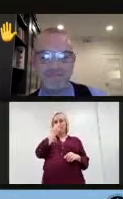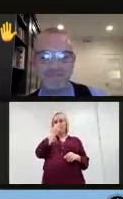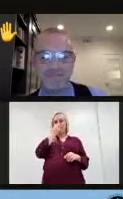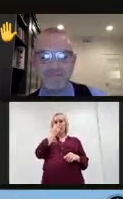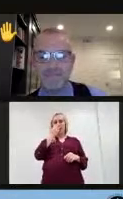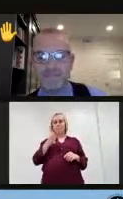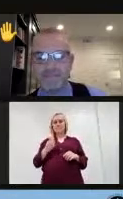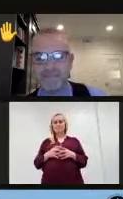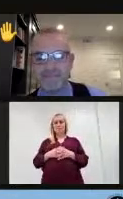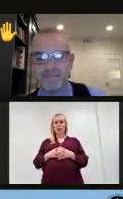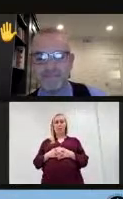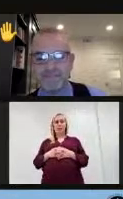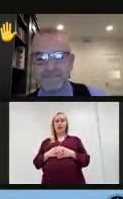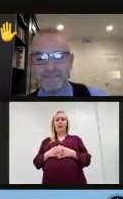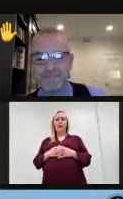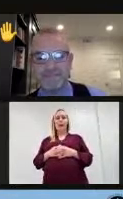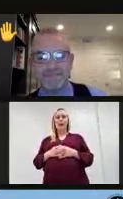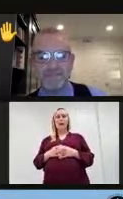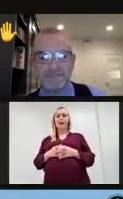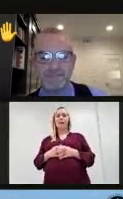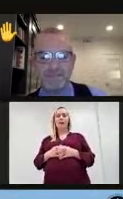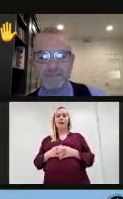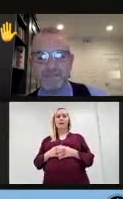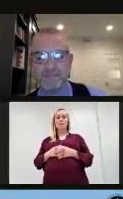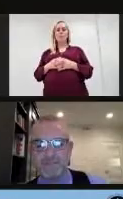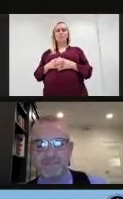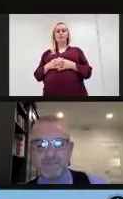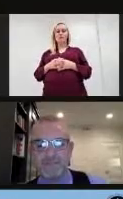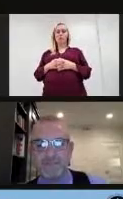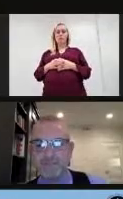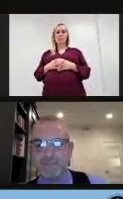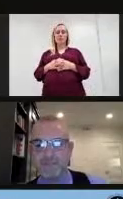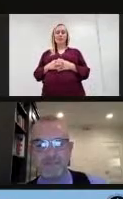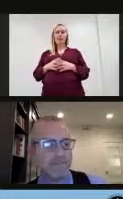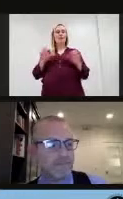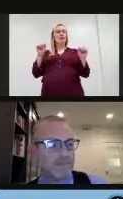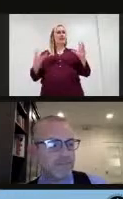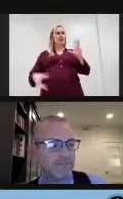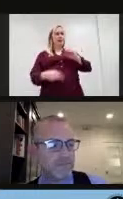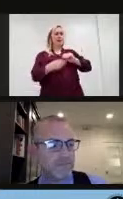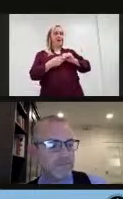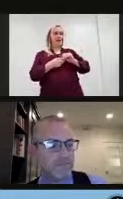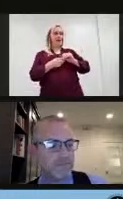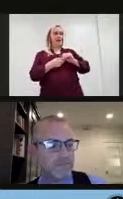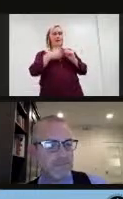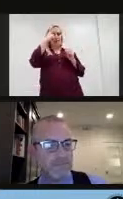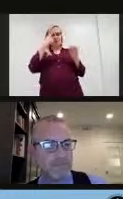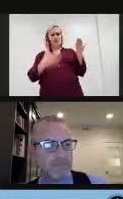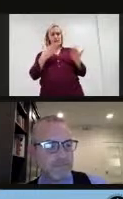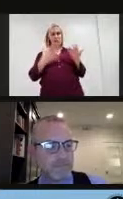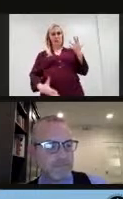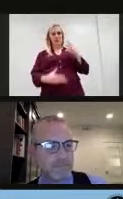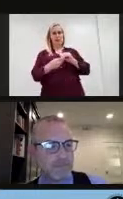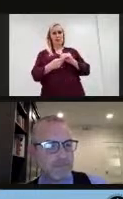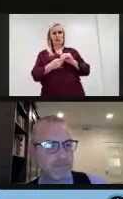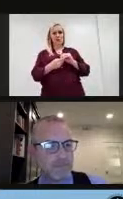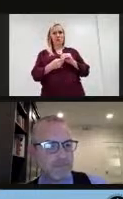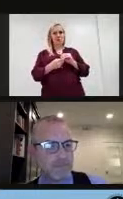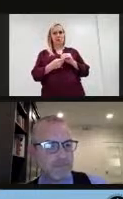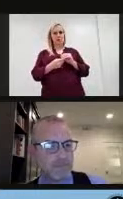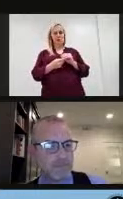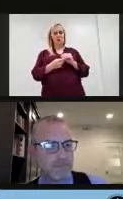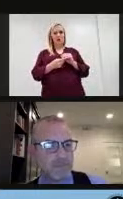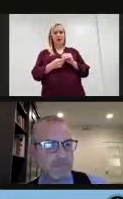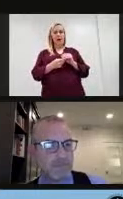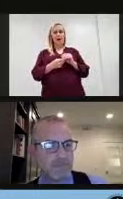As long as it doesn't change meaning. And can I add one thing? I think we might want to add caregivers in